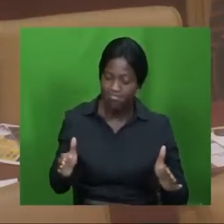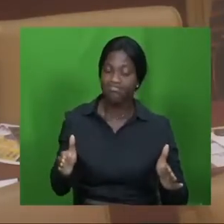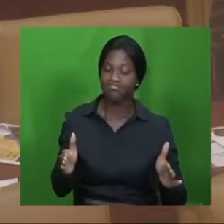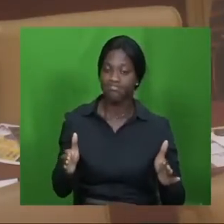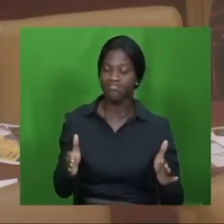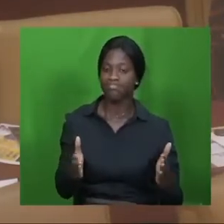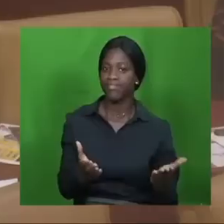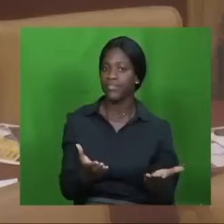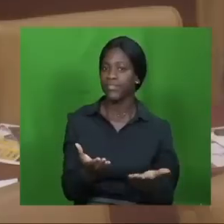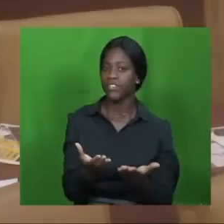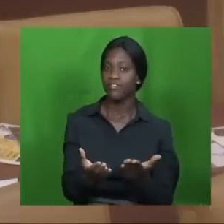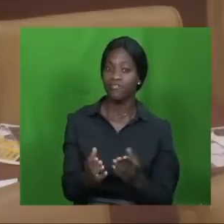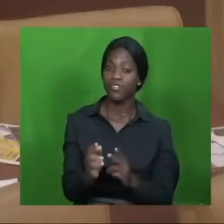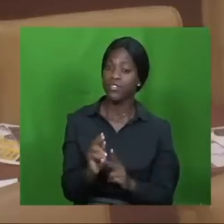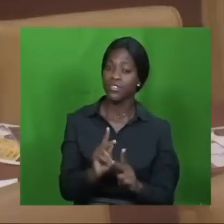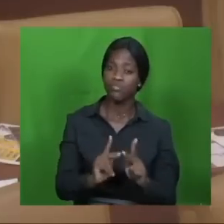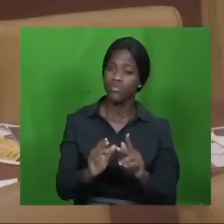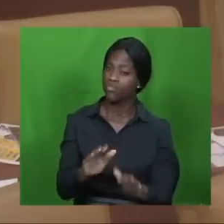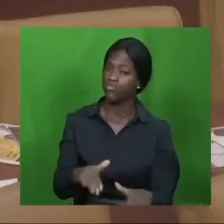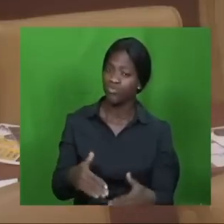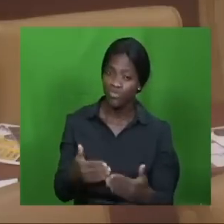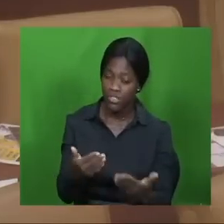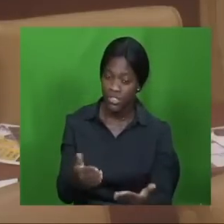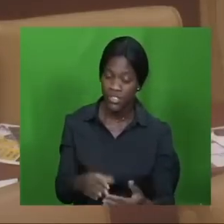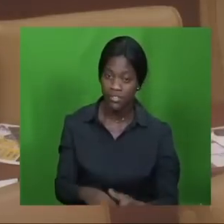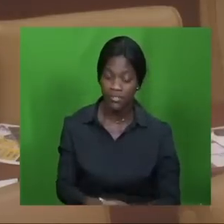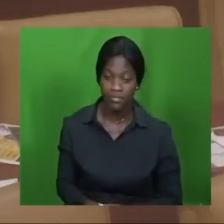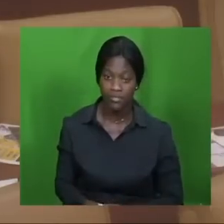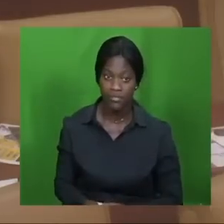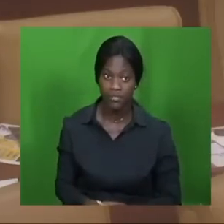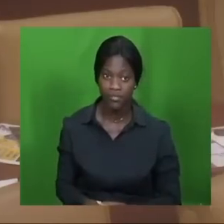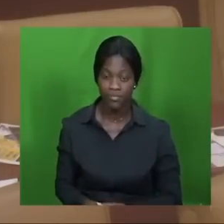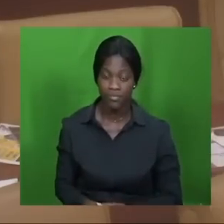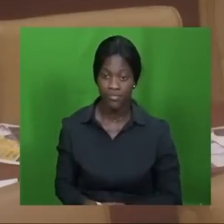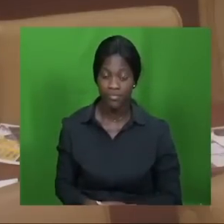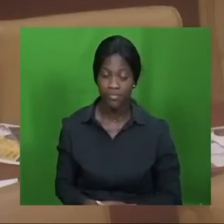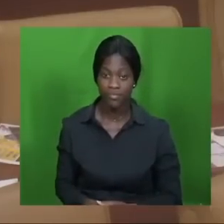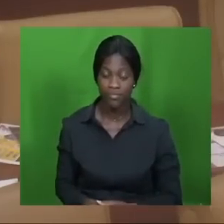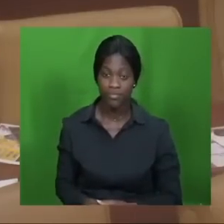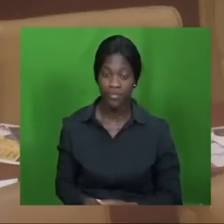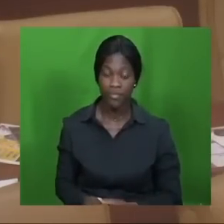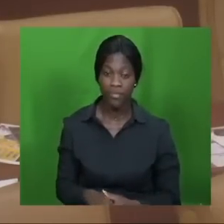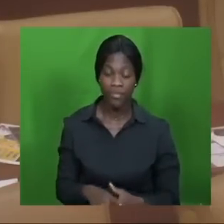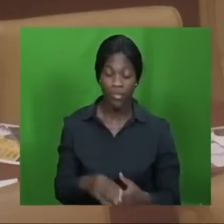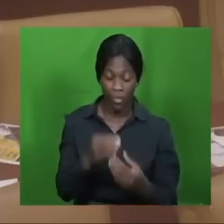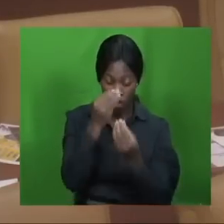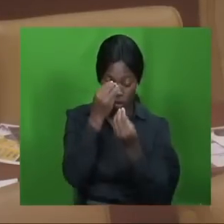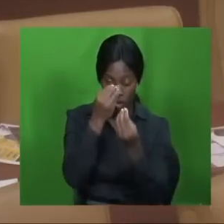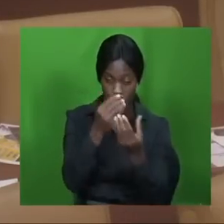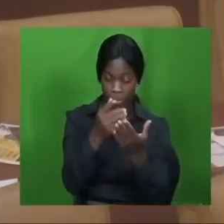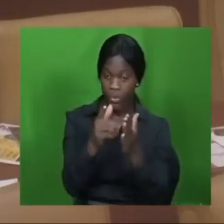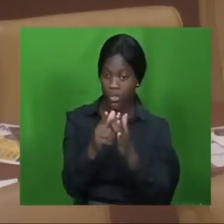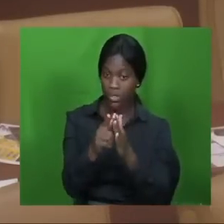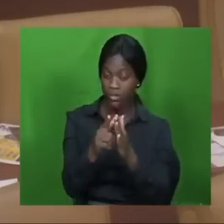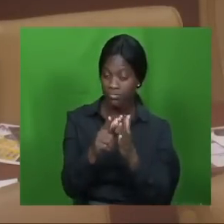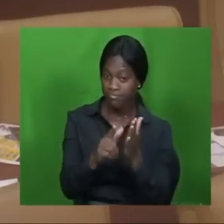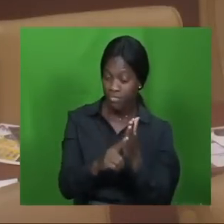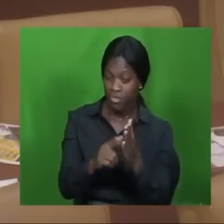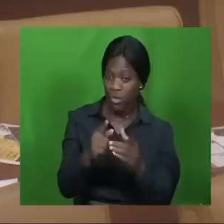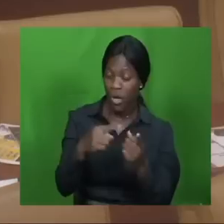people. And Mr. Speaker, you note that pursuant to Section 10 of the Shrag